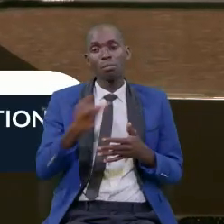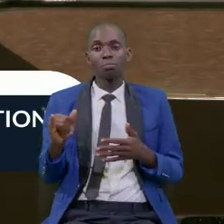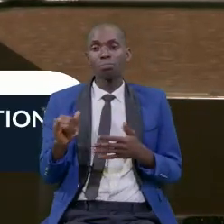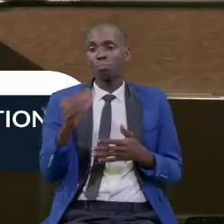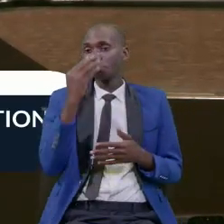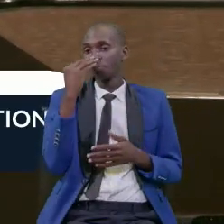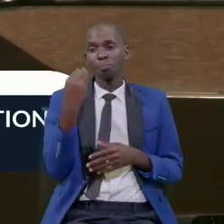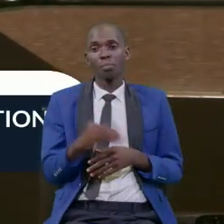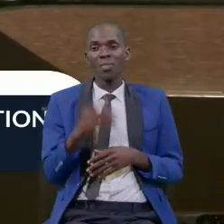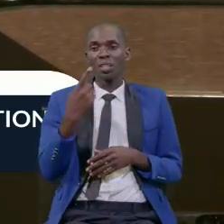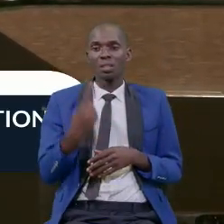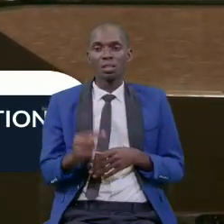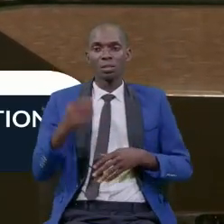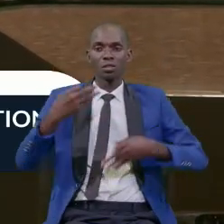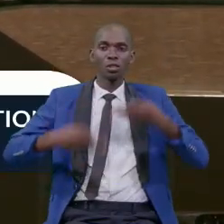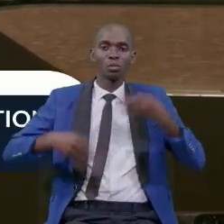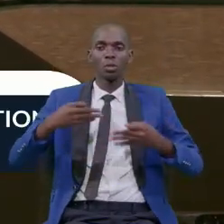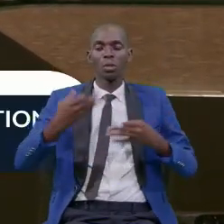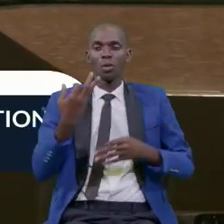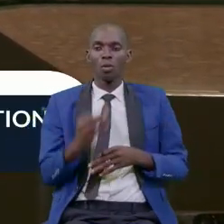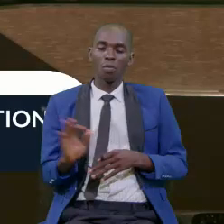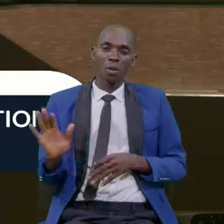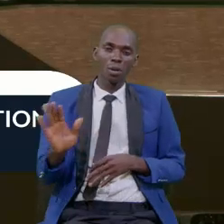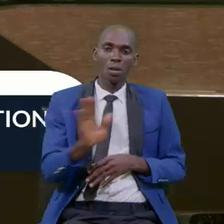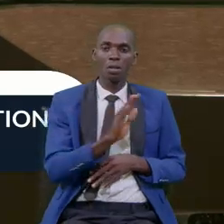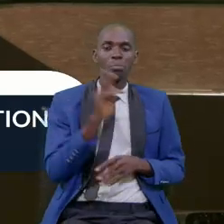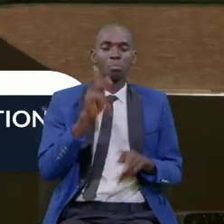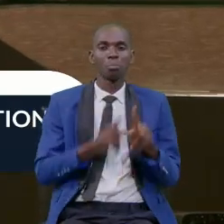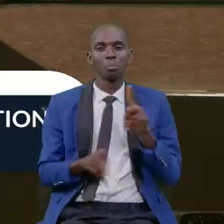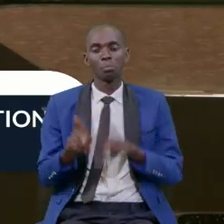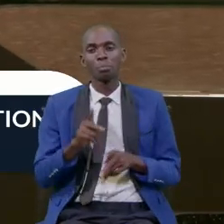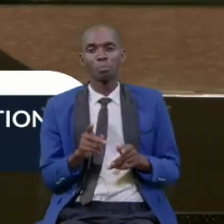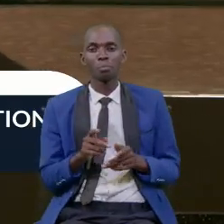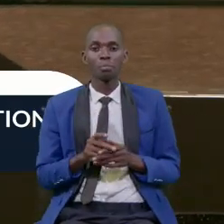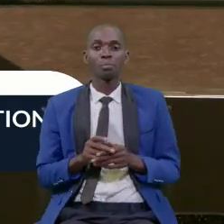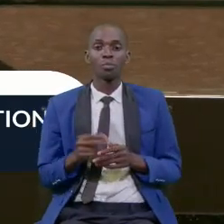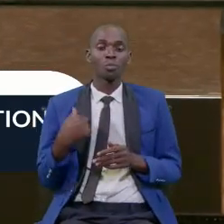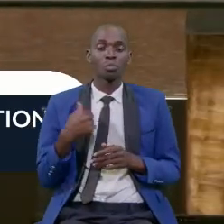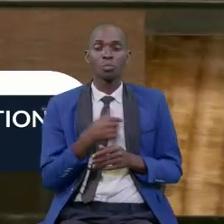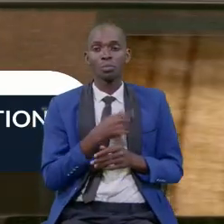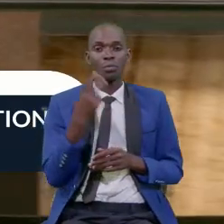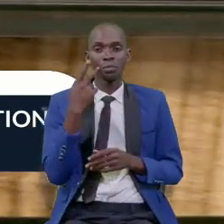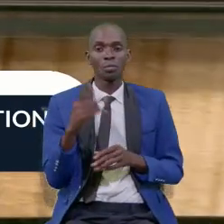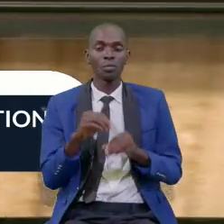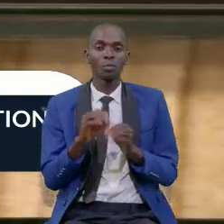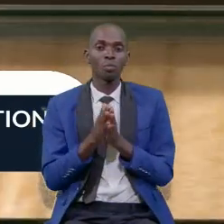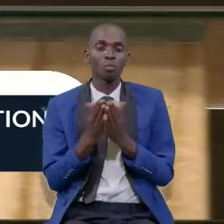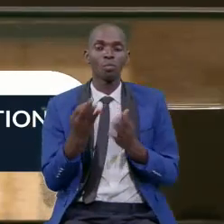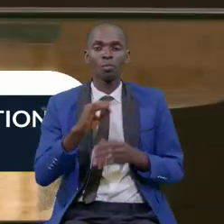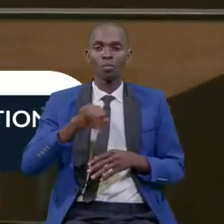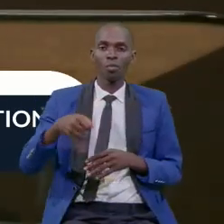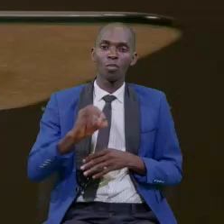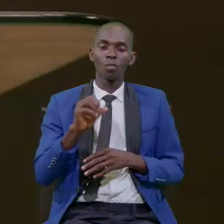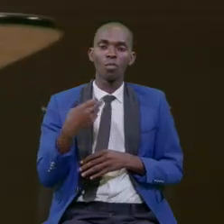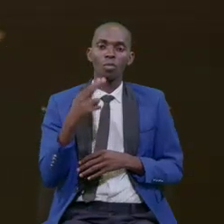despite the condemnation of her people. We're told in Joshua